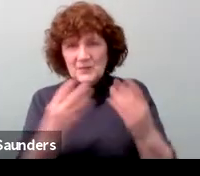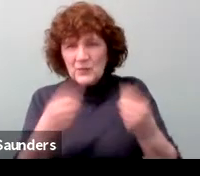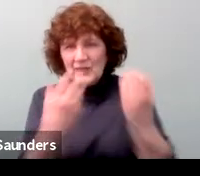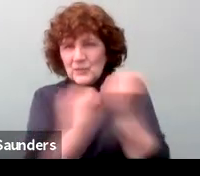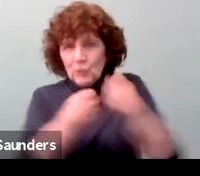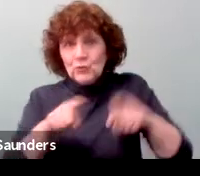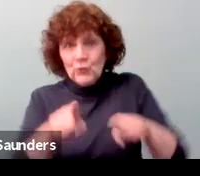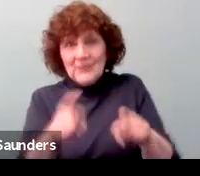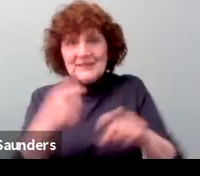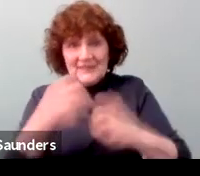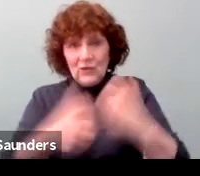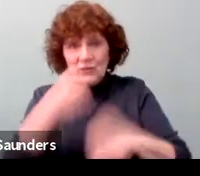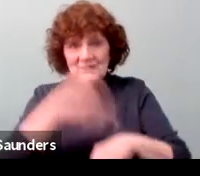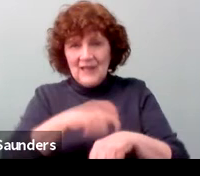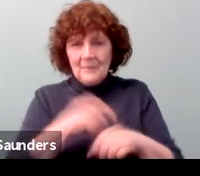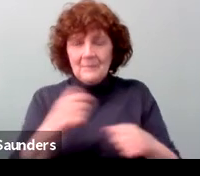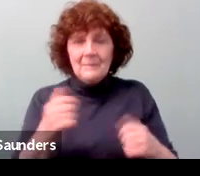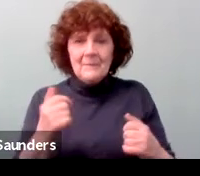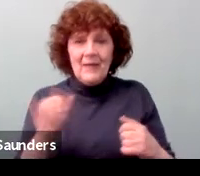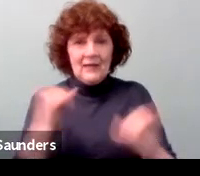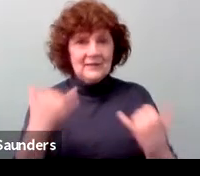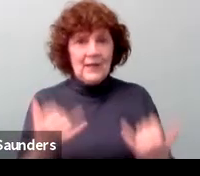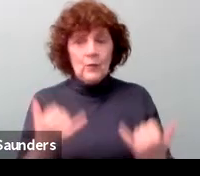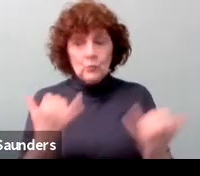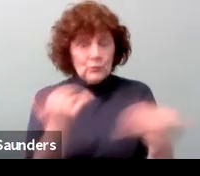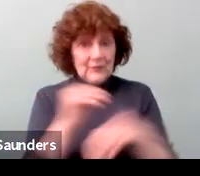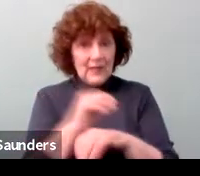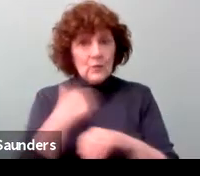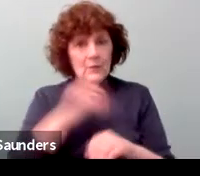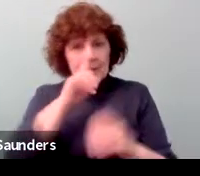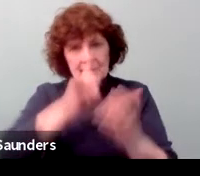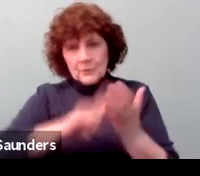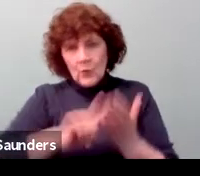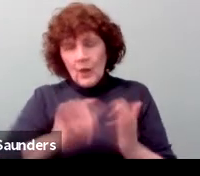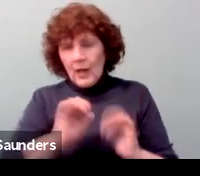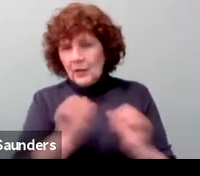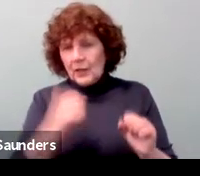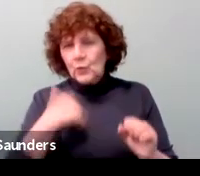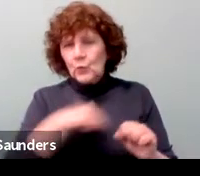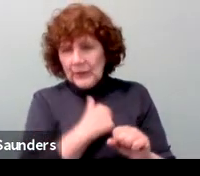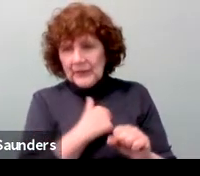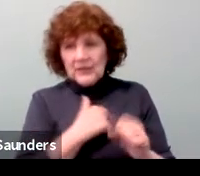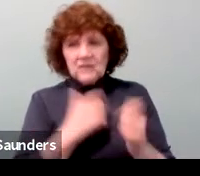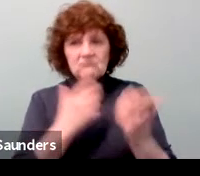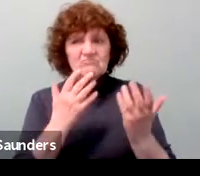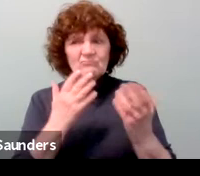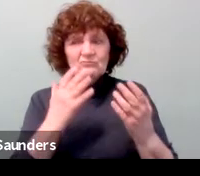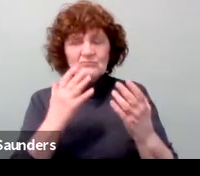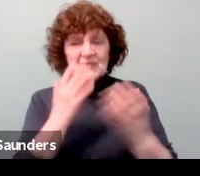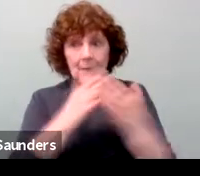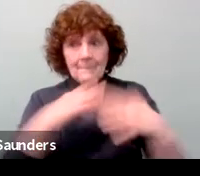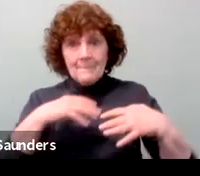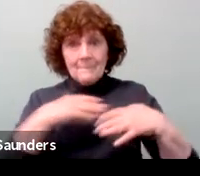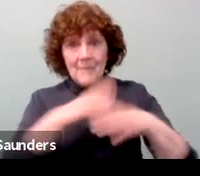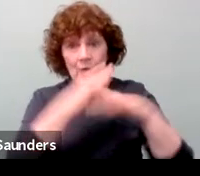time. Tonight, we are going to explore how we can break down some of the barriers and make our community